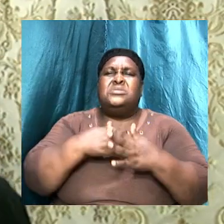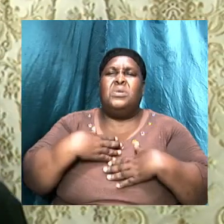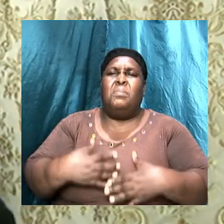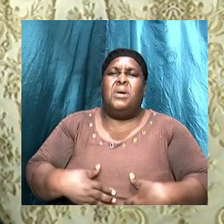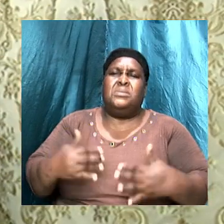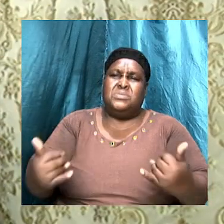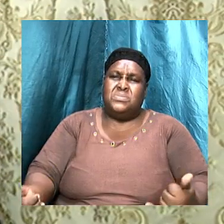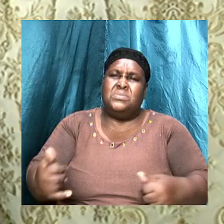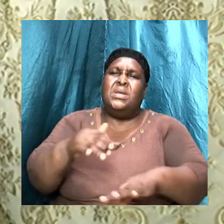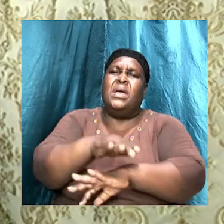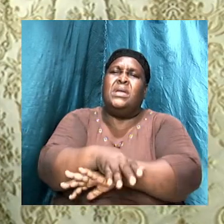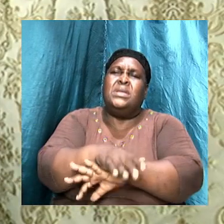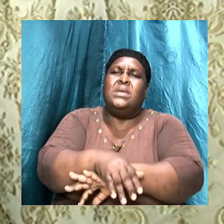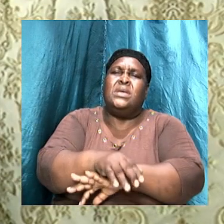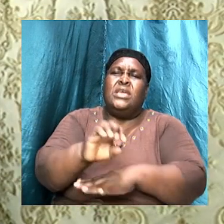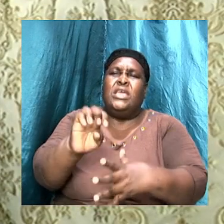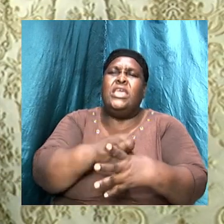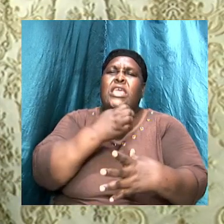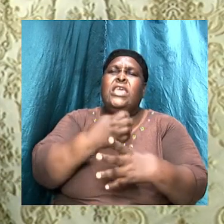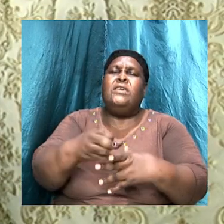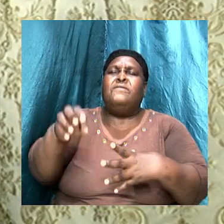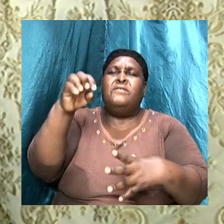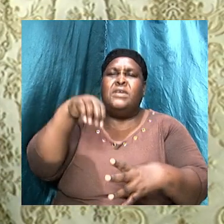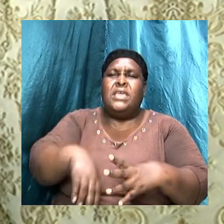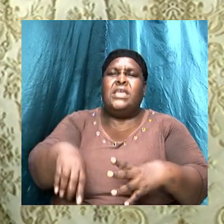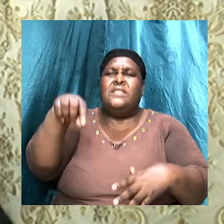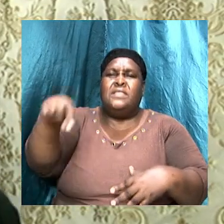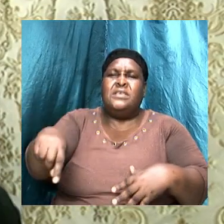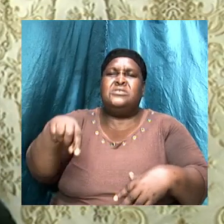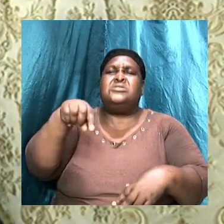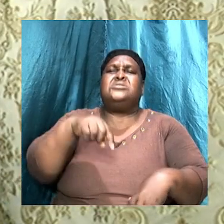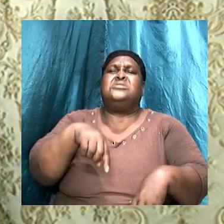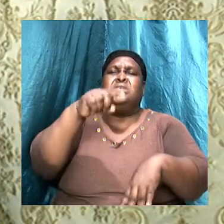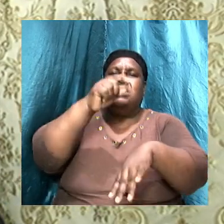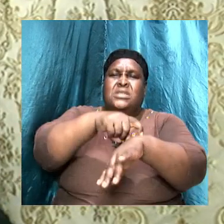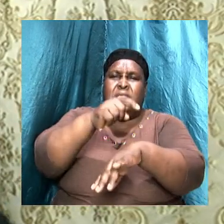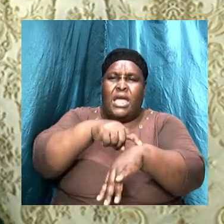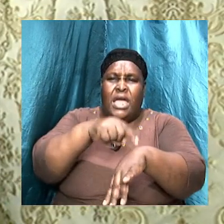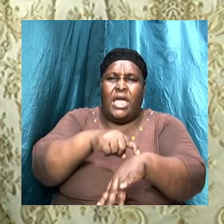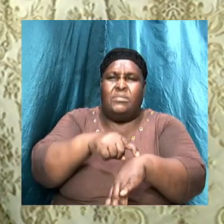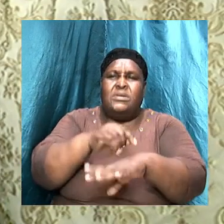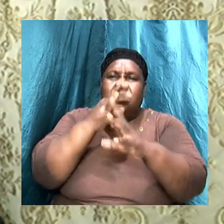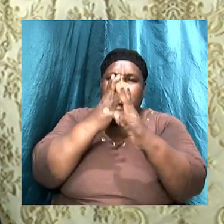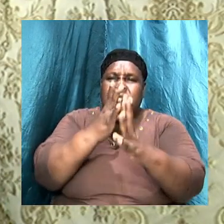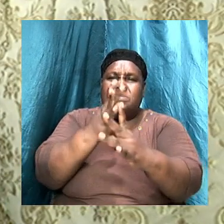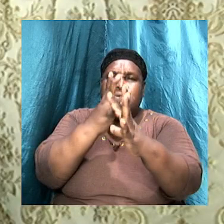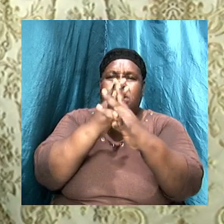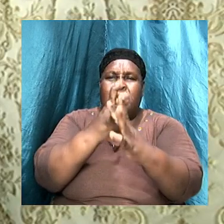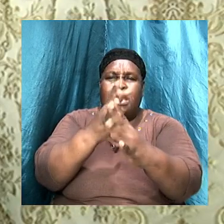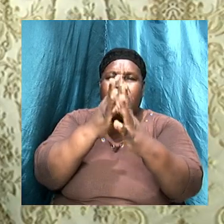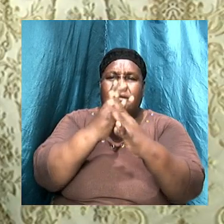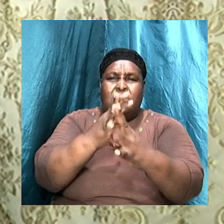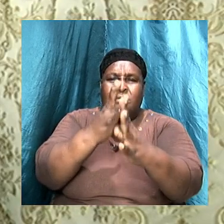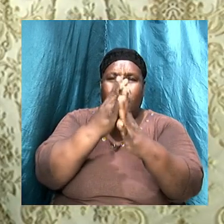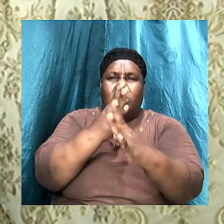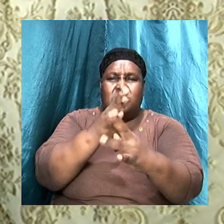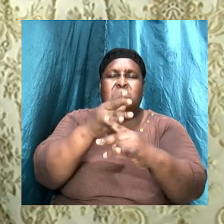that even this era the church era speaking in tongues is